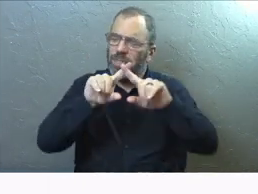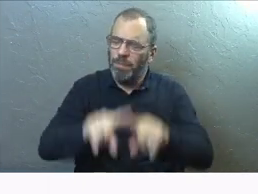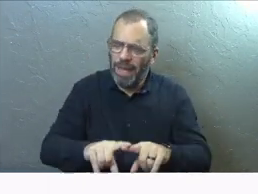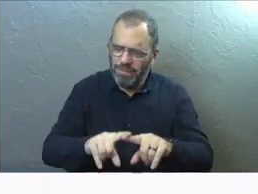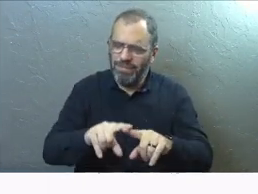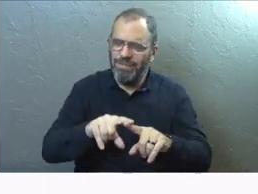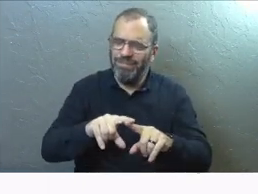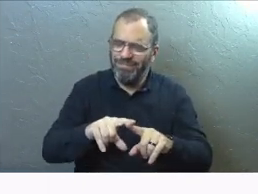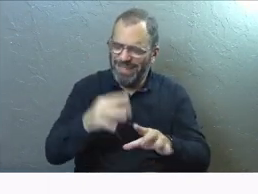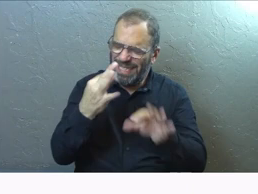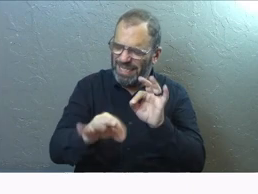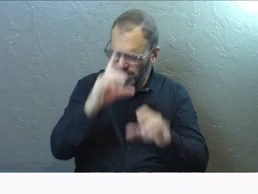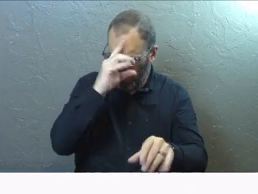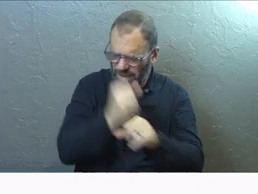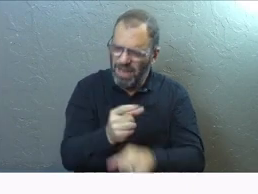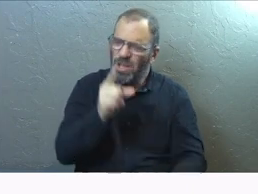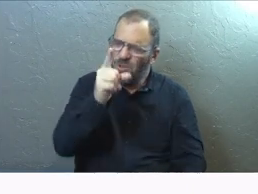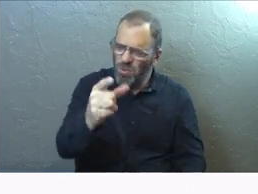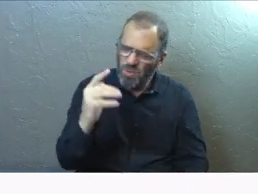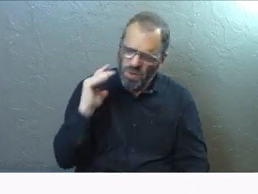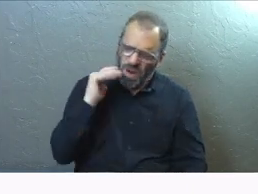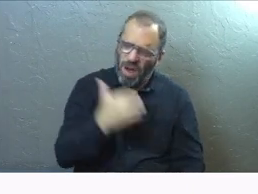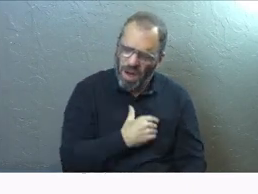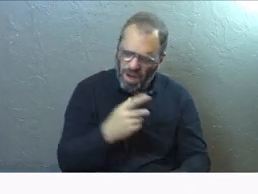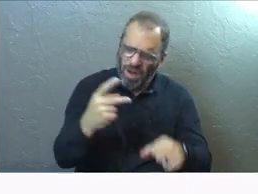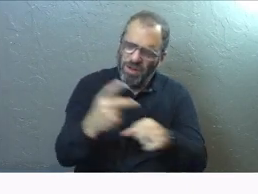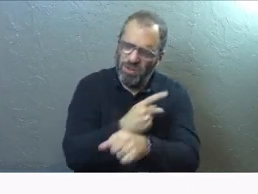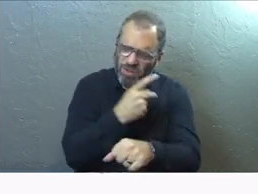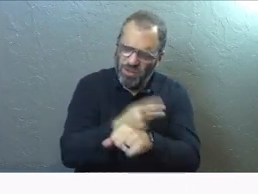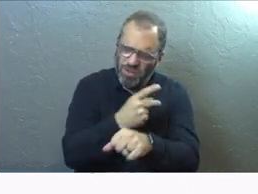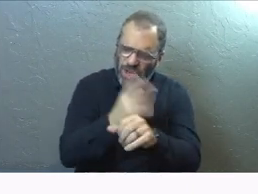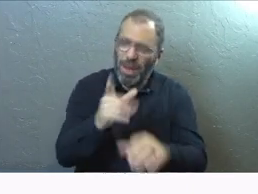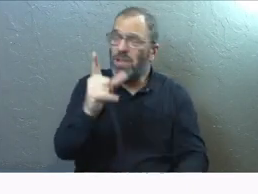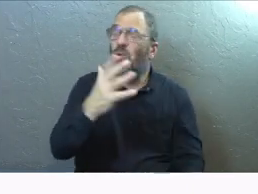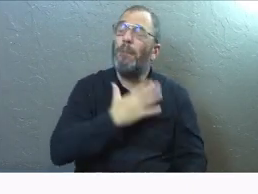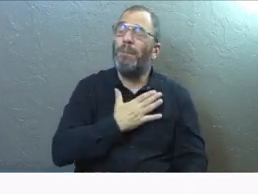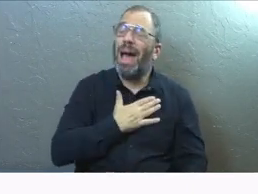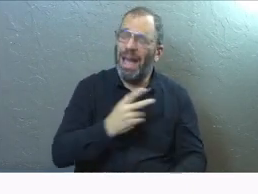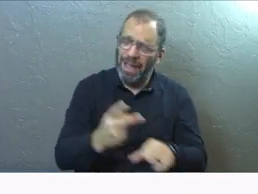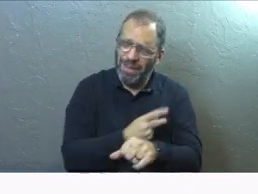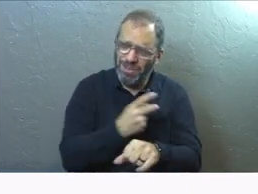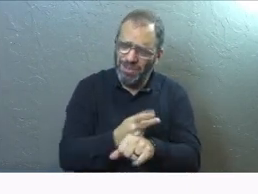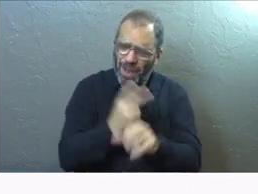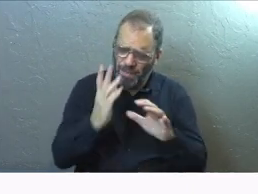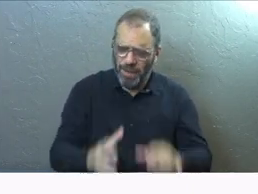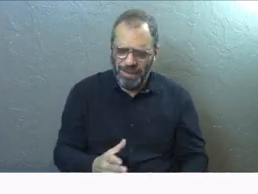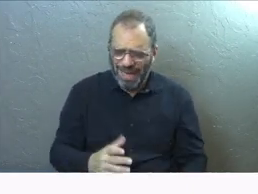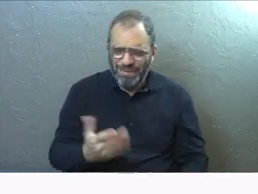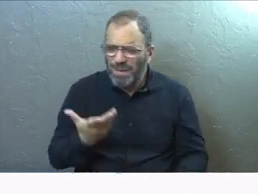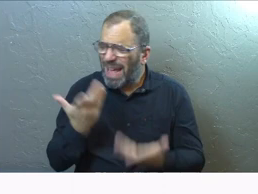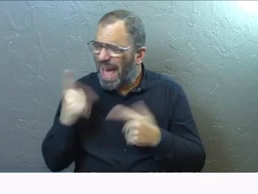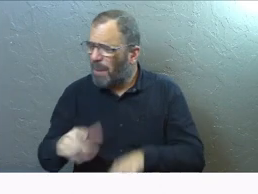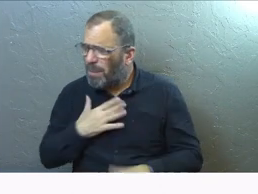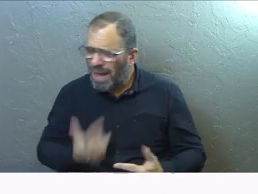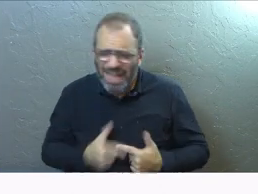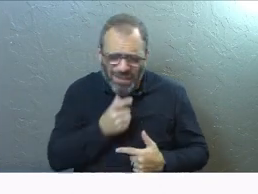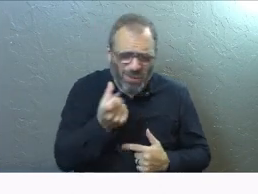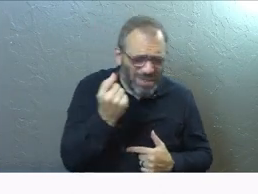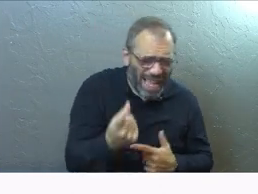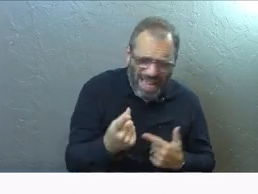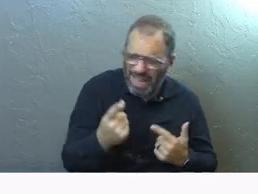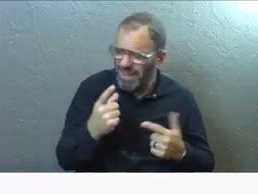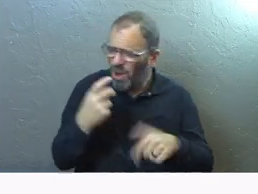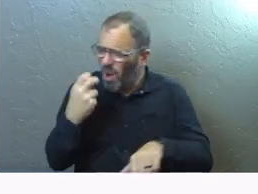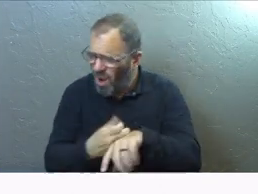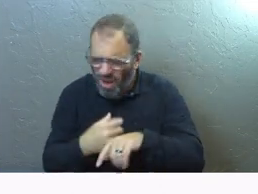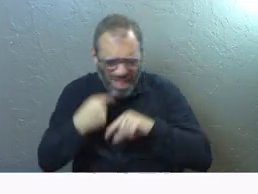you are the shepherd. You're my shepherd. And there are things going on in my life that maybe I don't understand, or things going on in my life that are